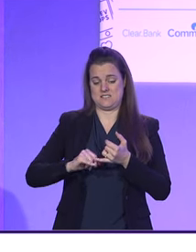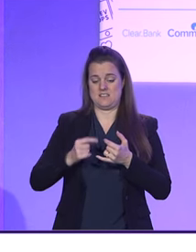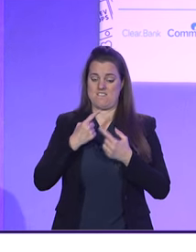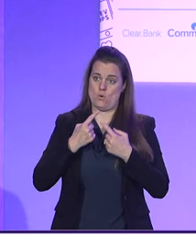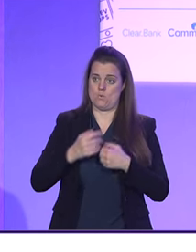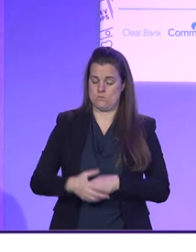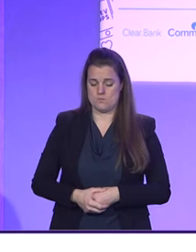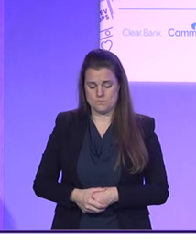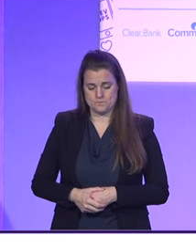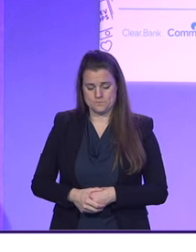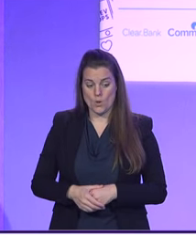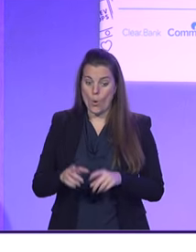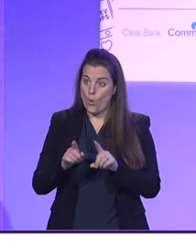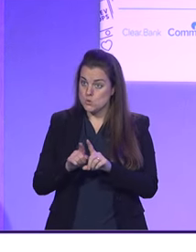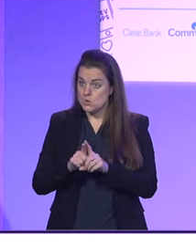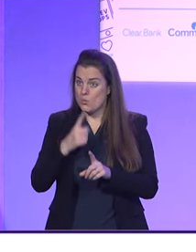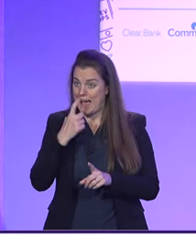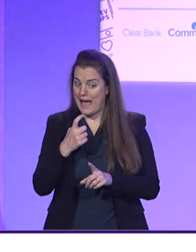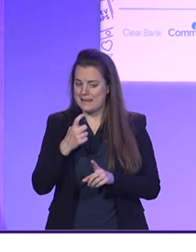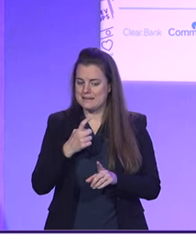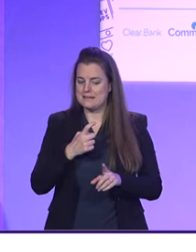We can also,